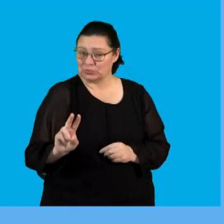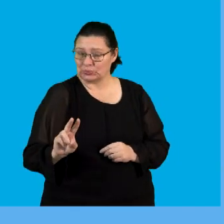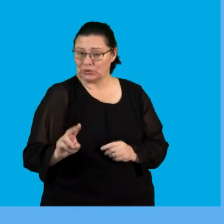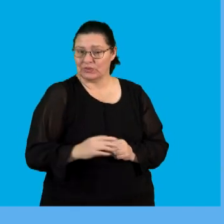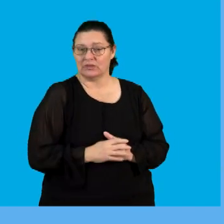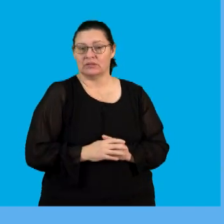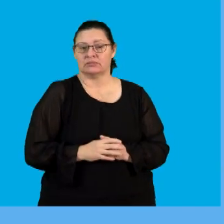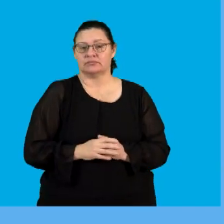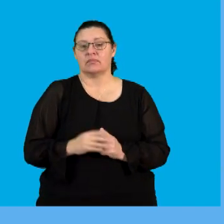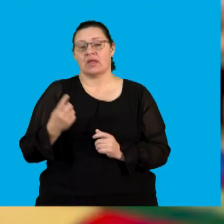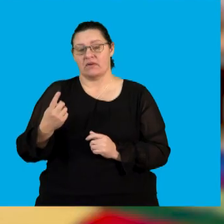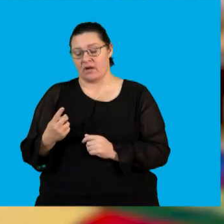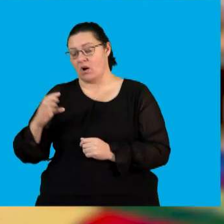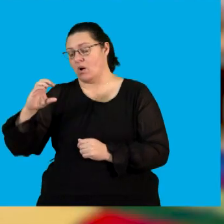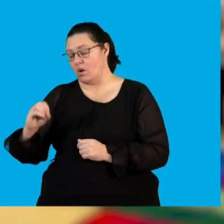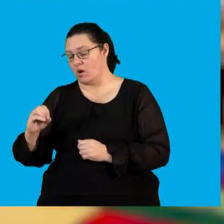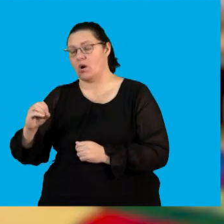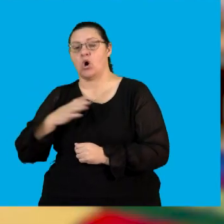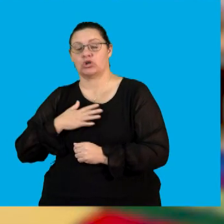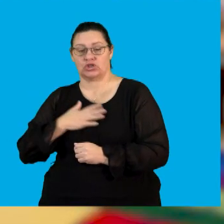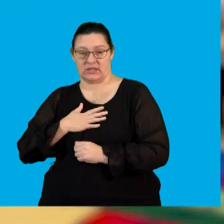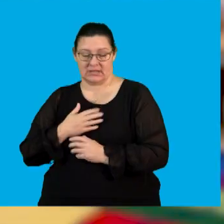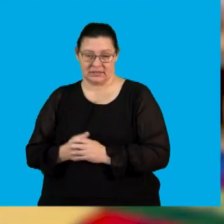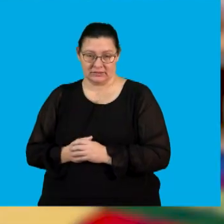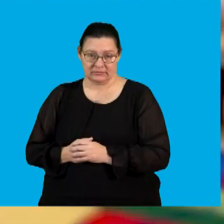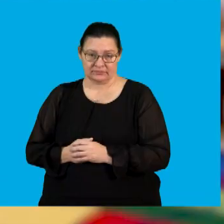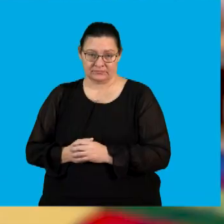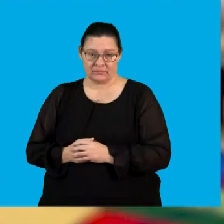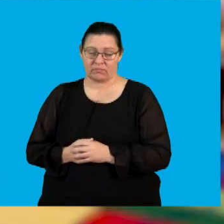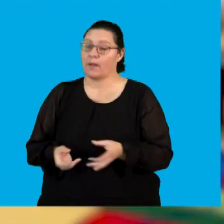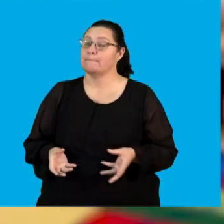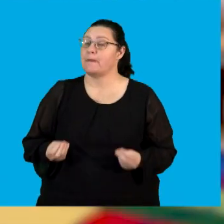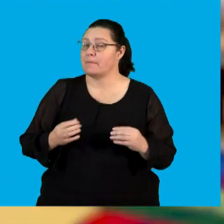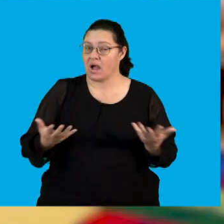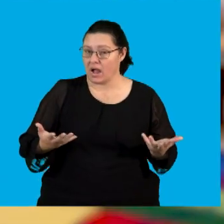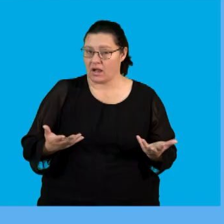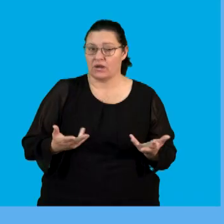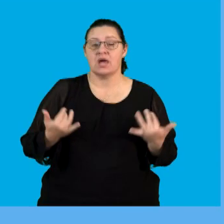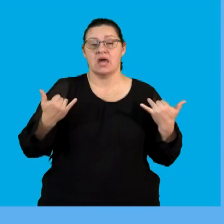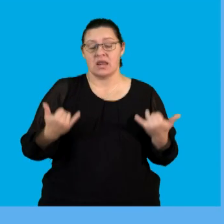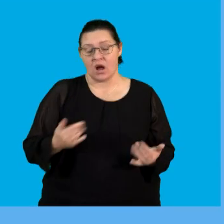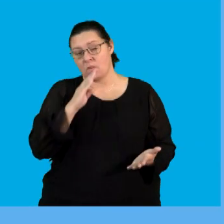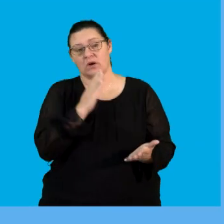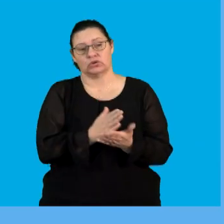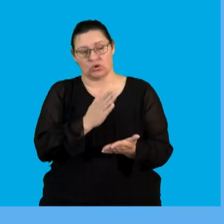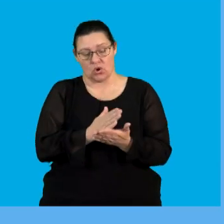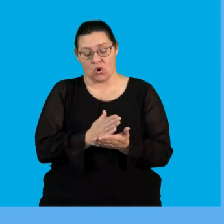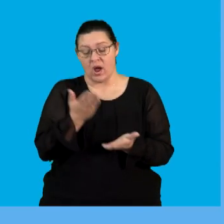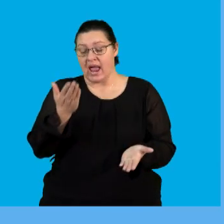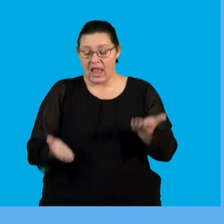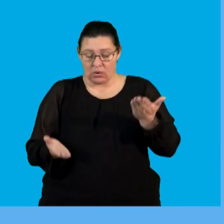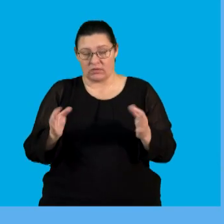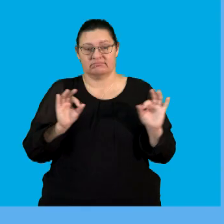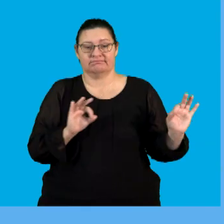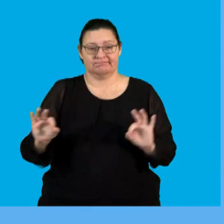for every 2 hydrogens that we have, we must have 1 atom of oxygen. So where do we get that? We are going to now make sure that